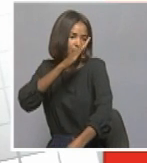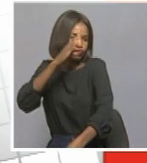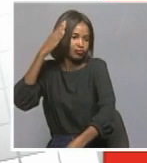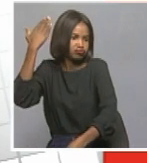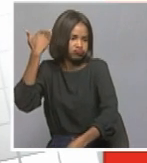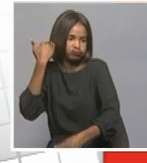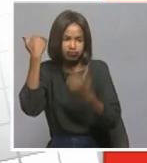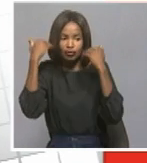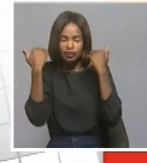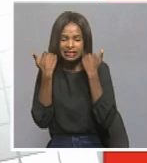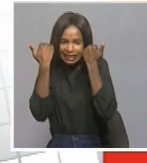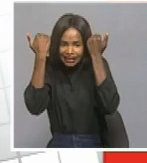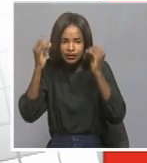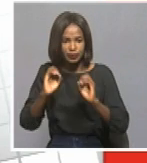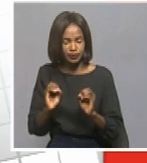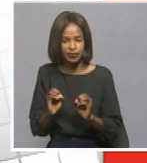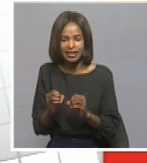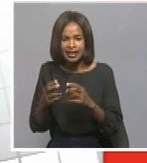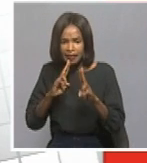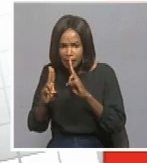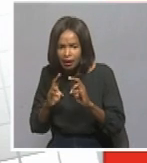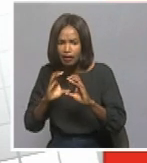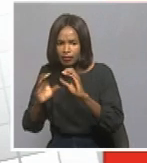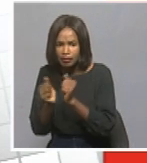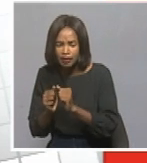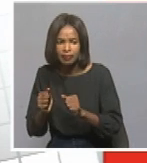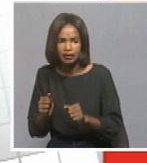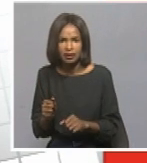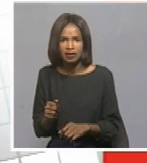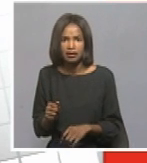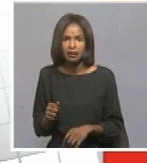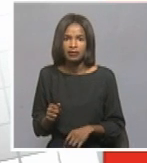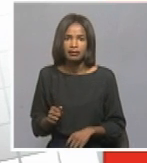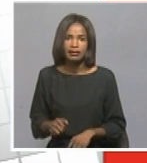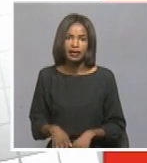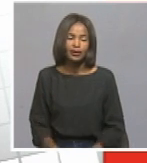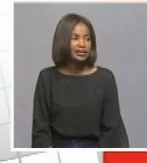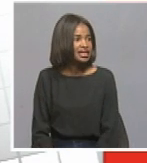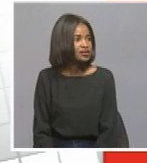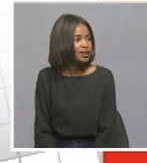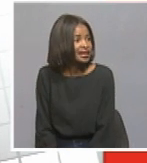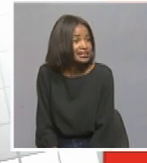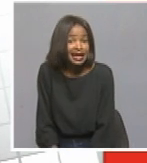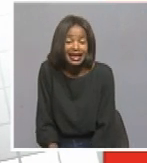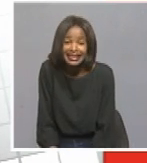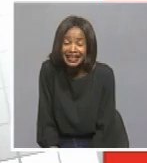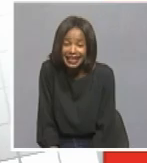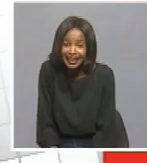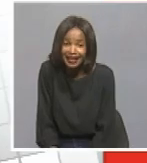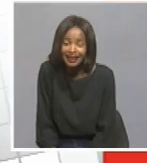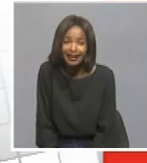time with your animals, get to know them, build a relationship with them. I think it's going to be fun. And I think people are going to have a much